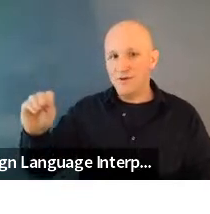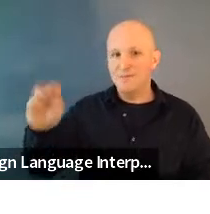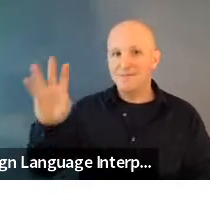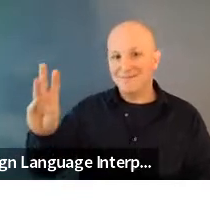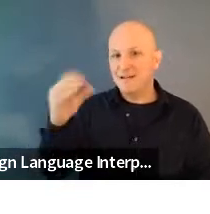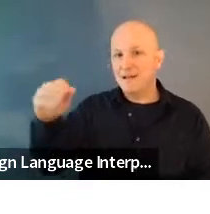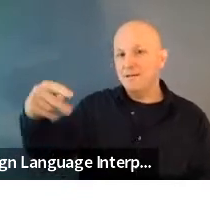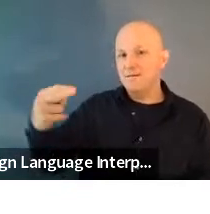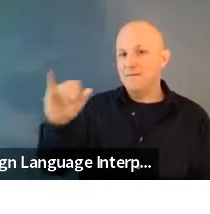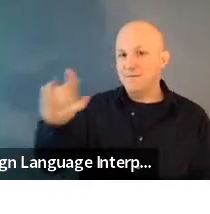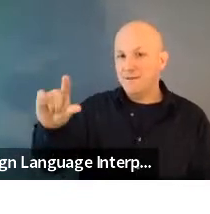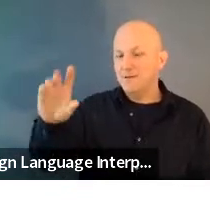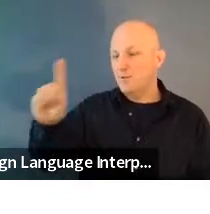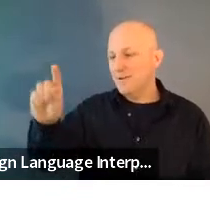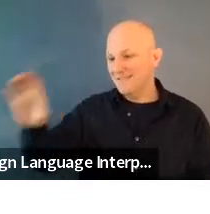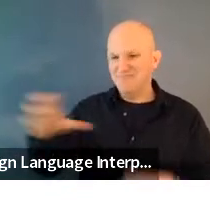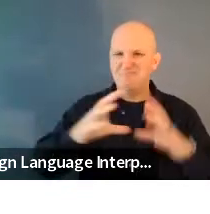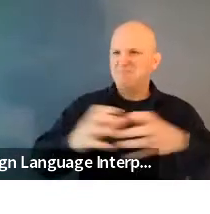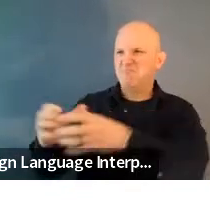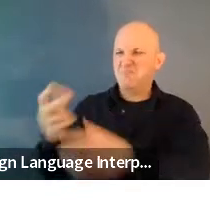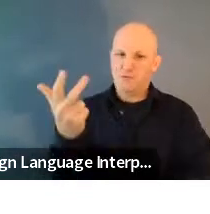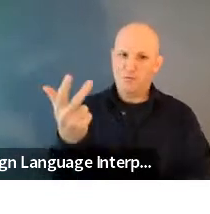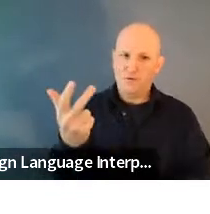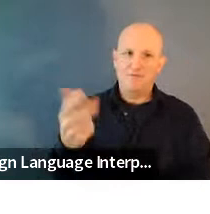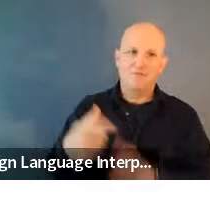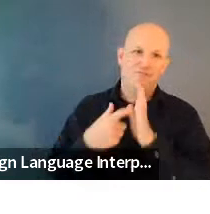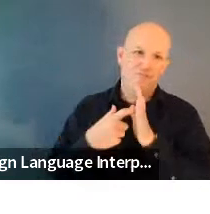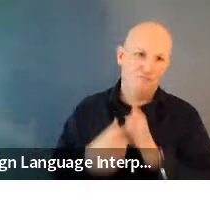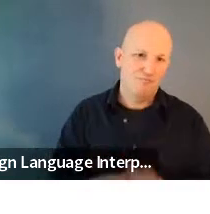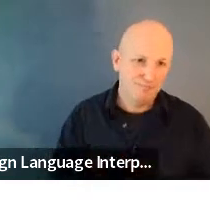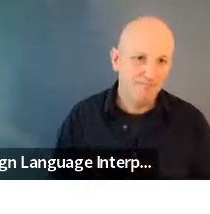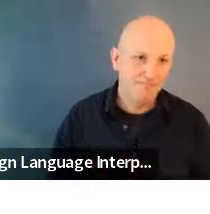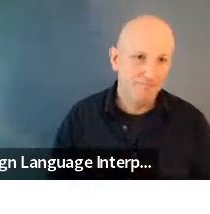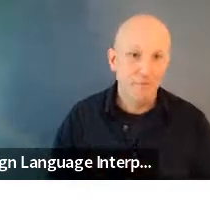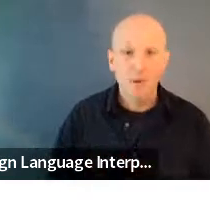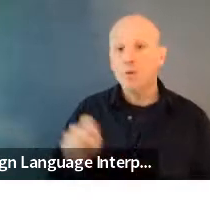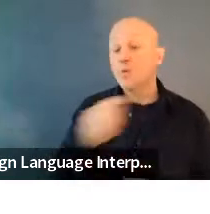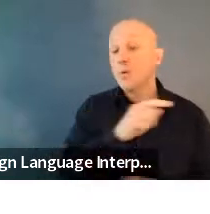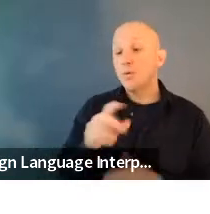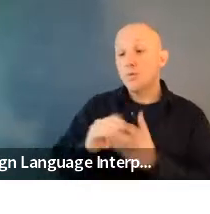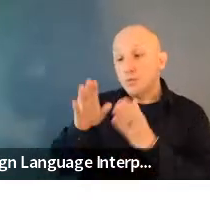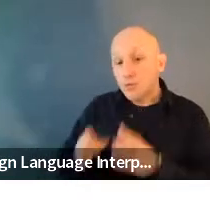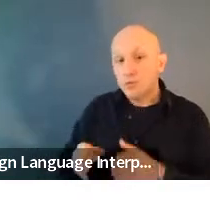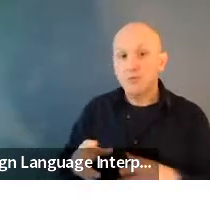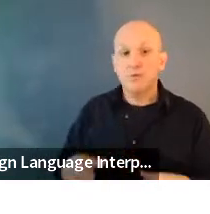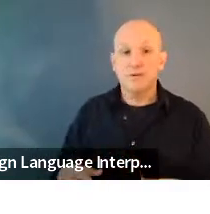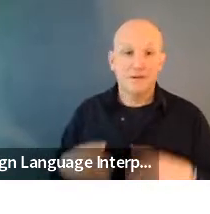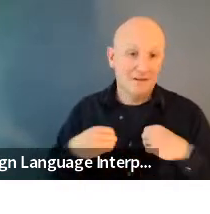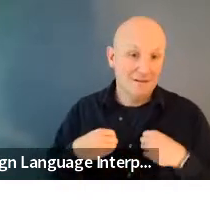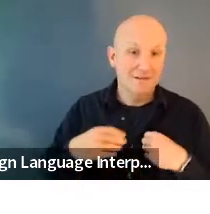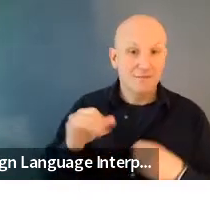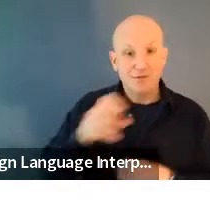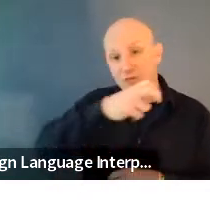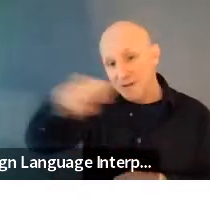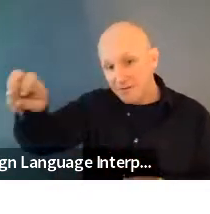be used for GE. That being said, students who select our associate's degree for transfer in law, public policy, and society can